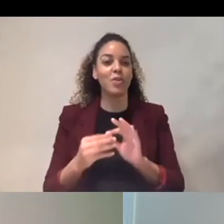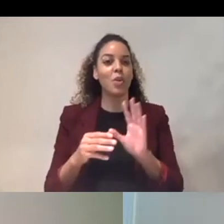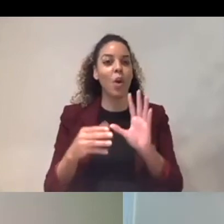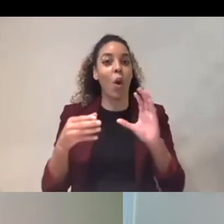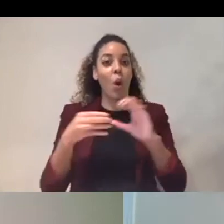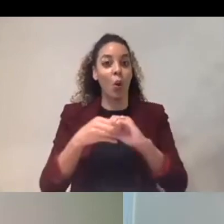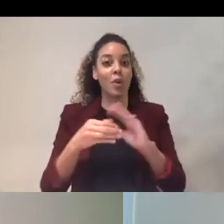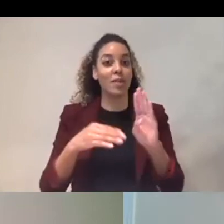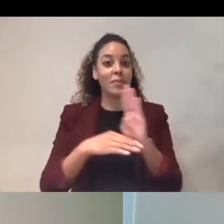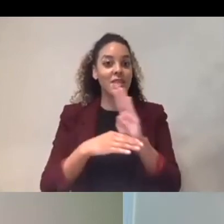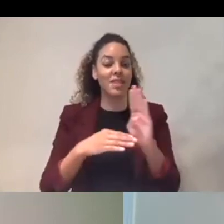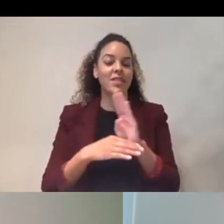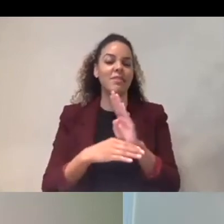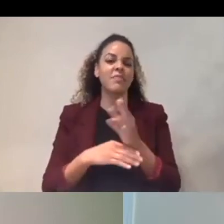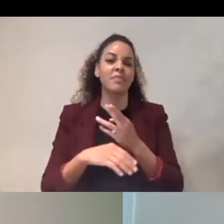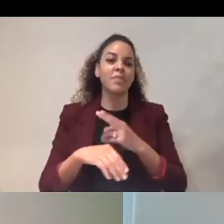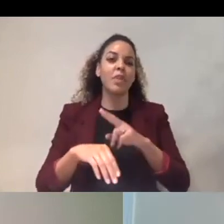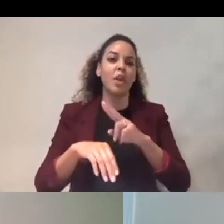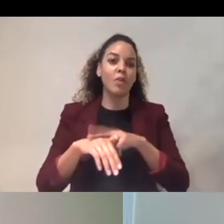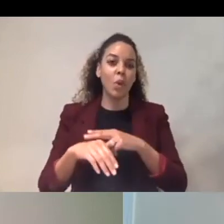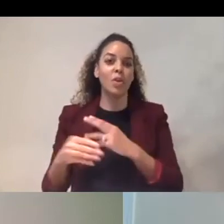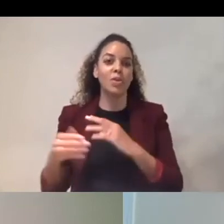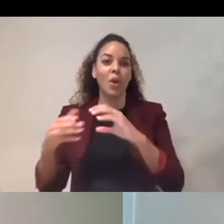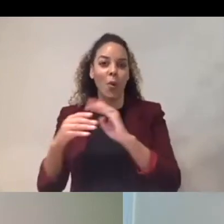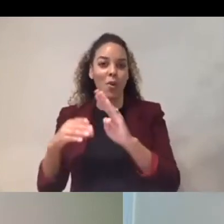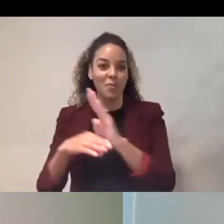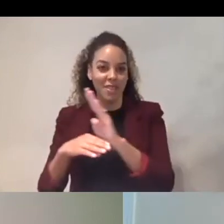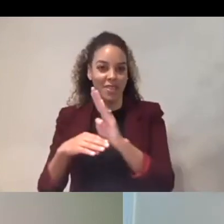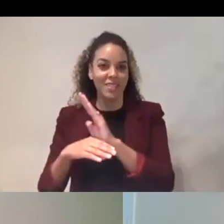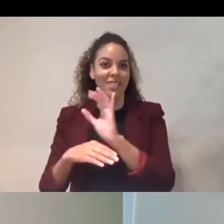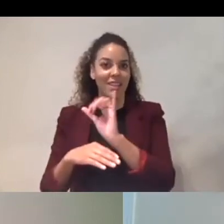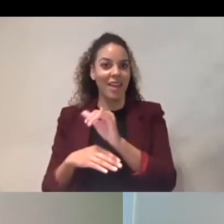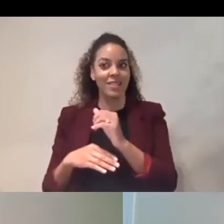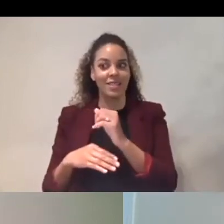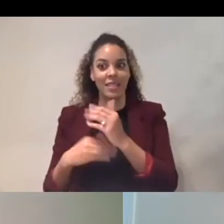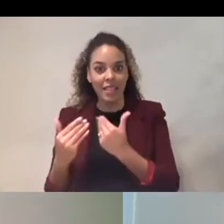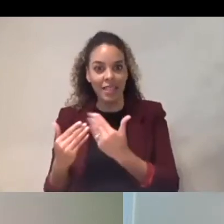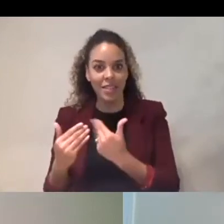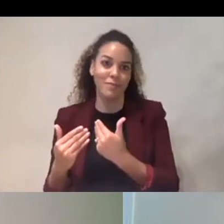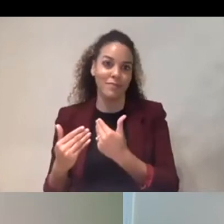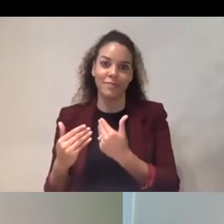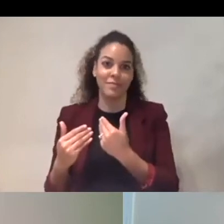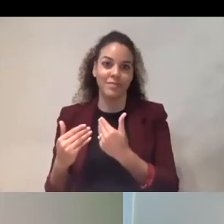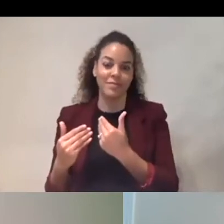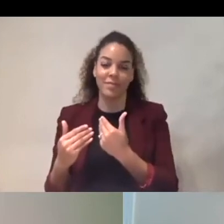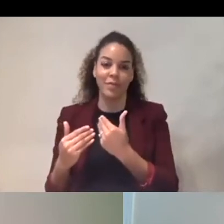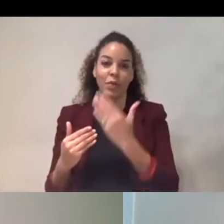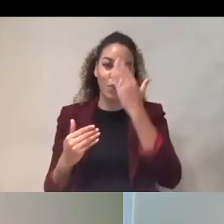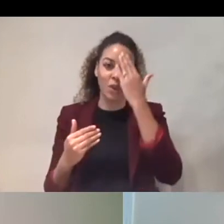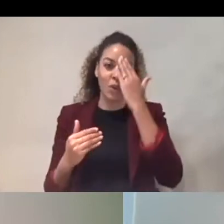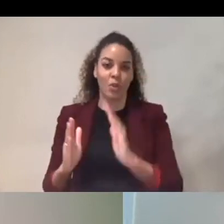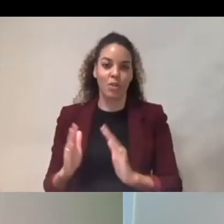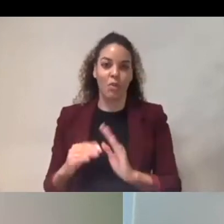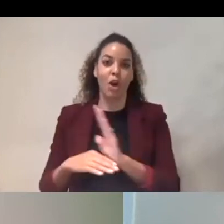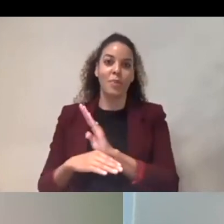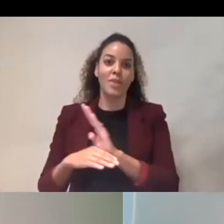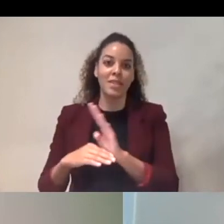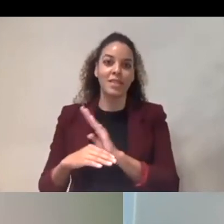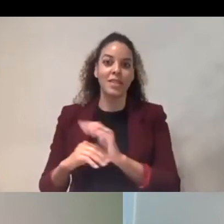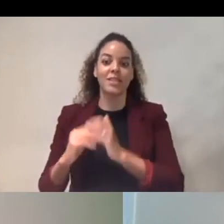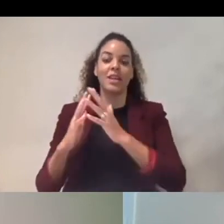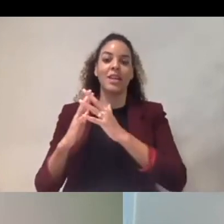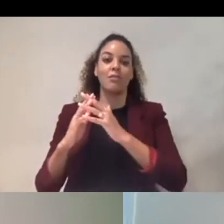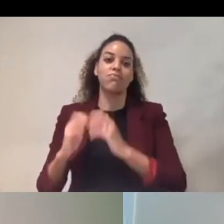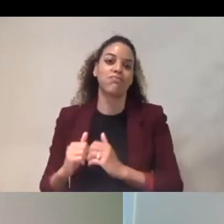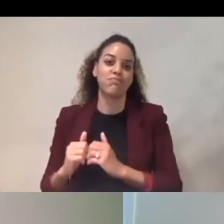certainly we don't want to take for granted that entrepreneurship is easy at all. And the number of small businesses that unfortunately don't make it within the first